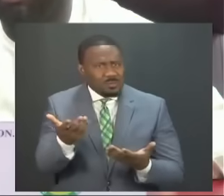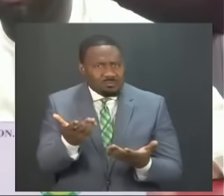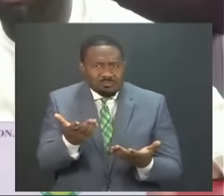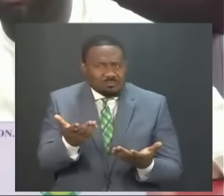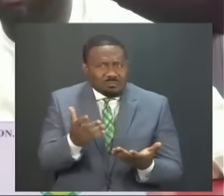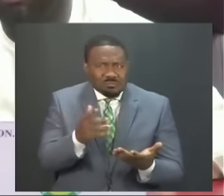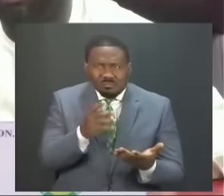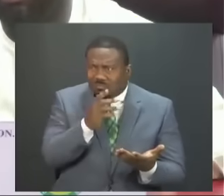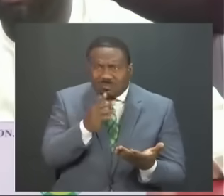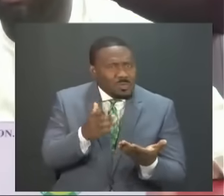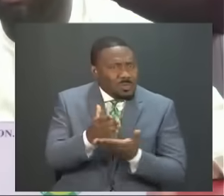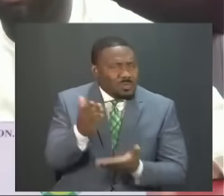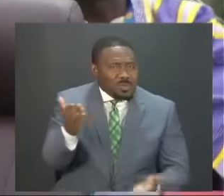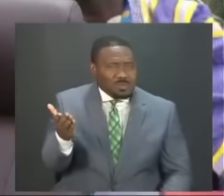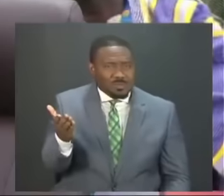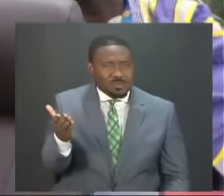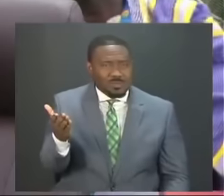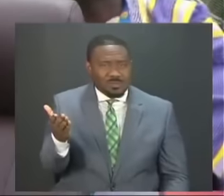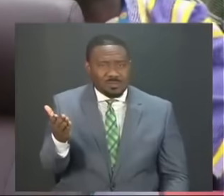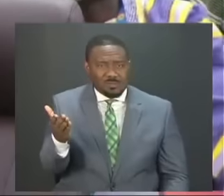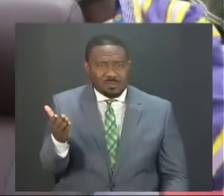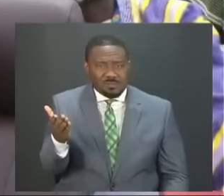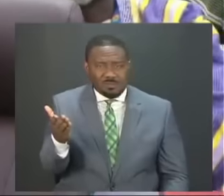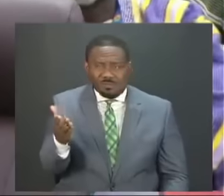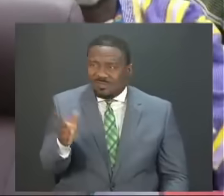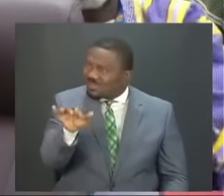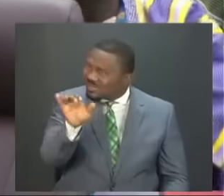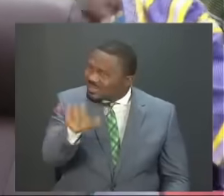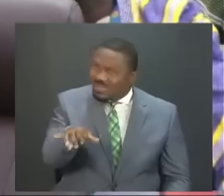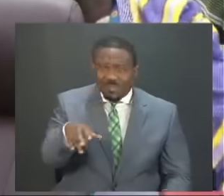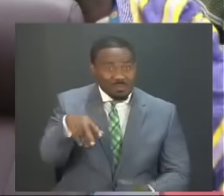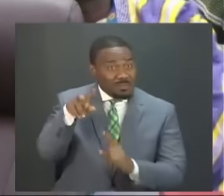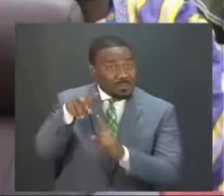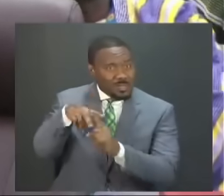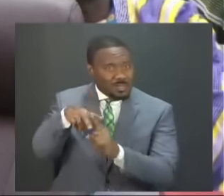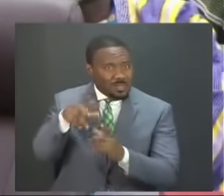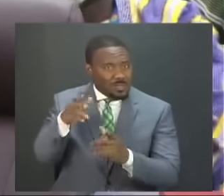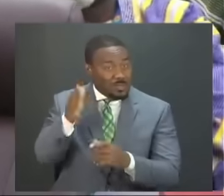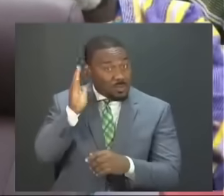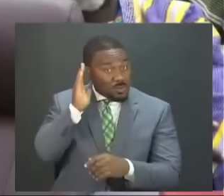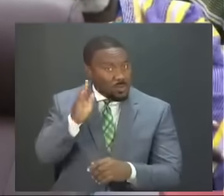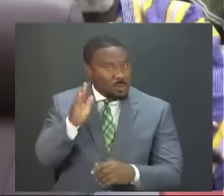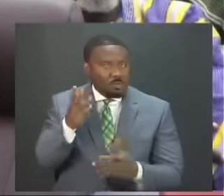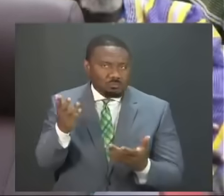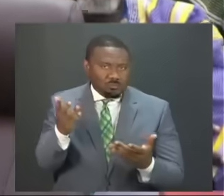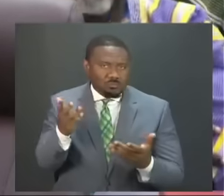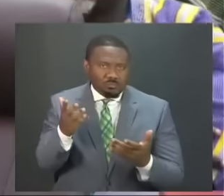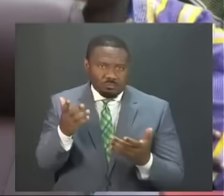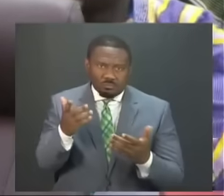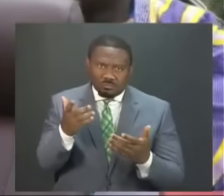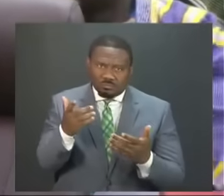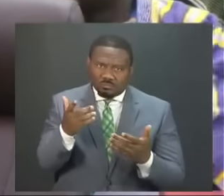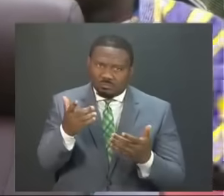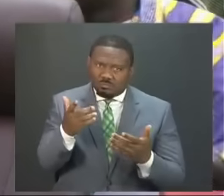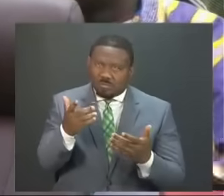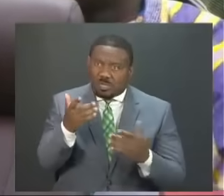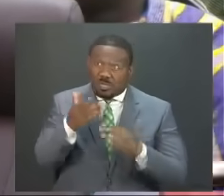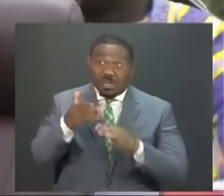rights. And that application will be heard at a definitive